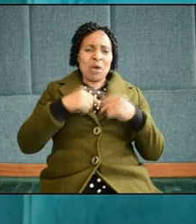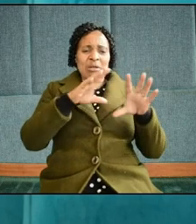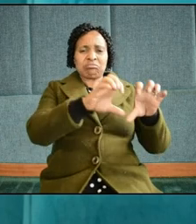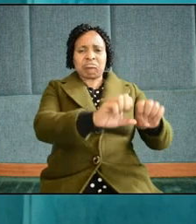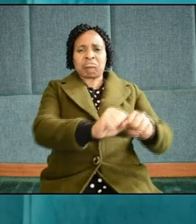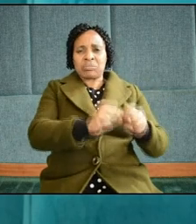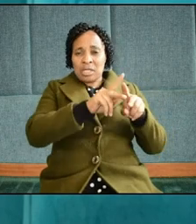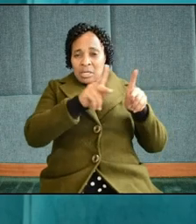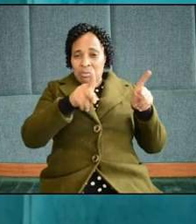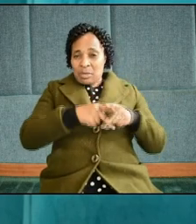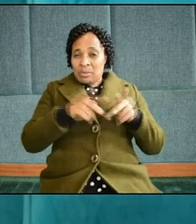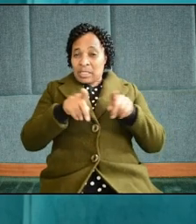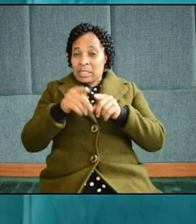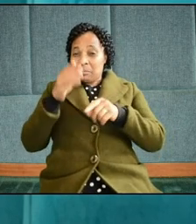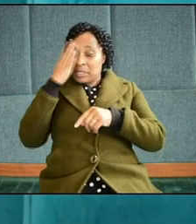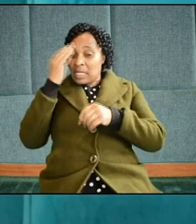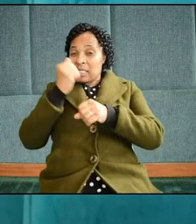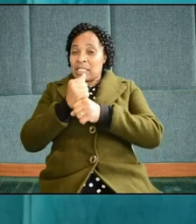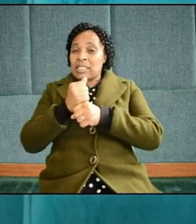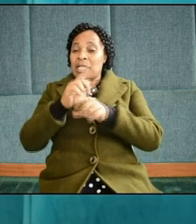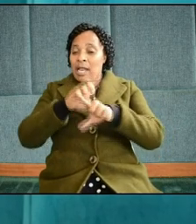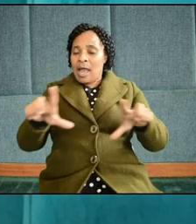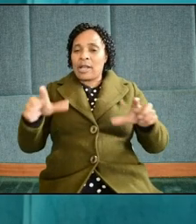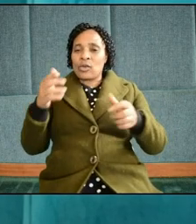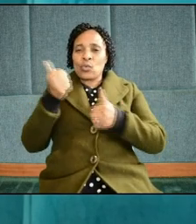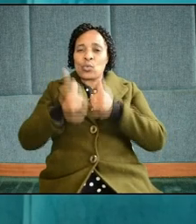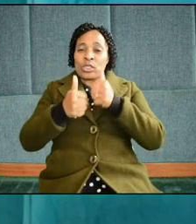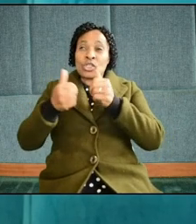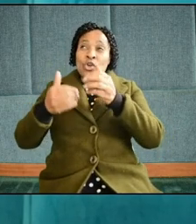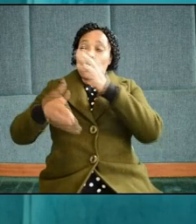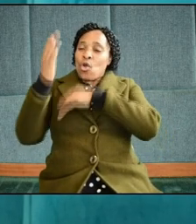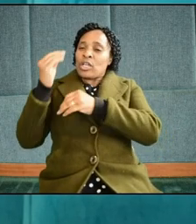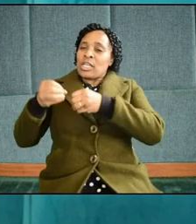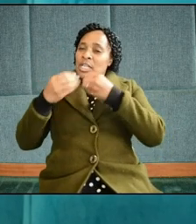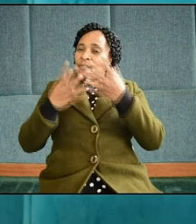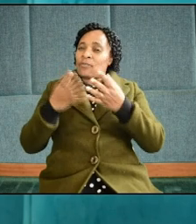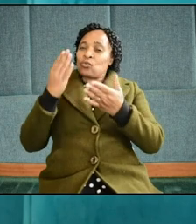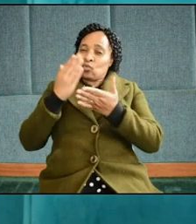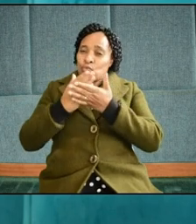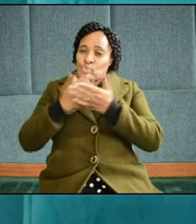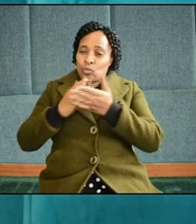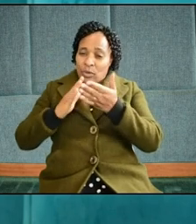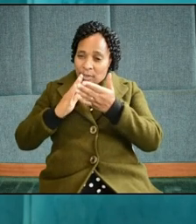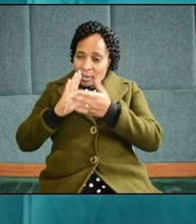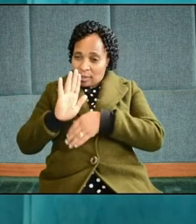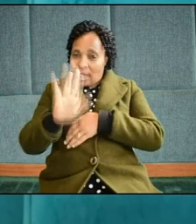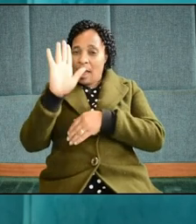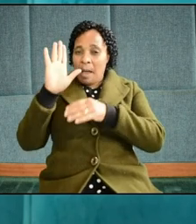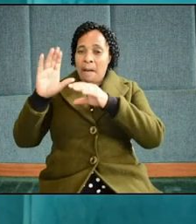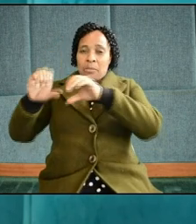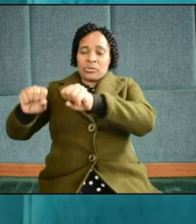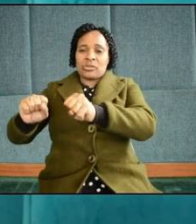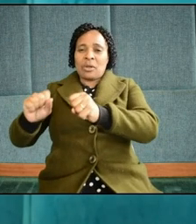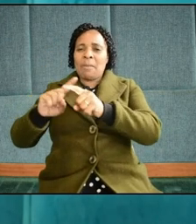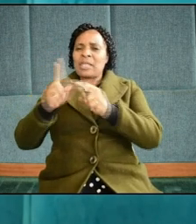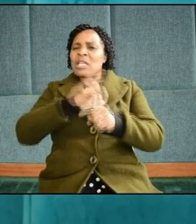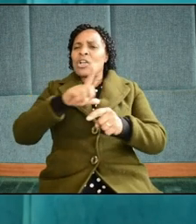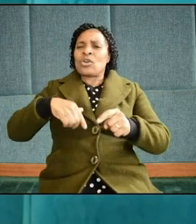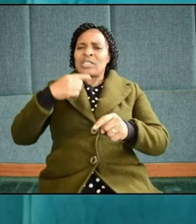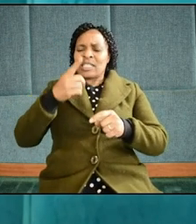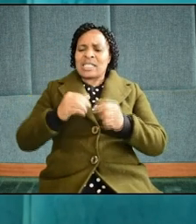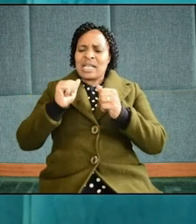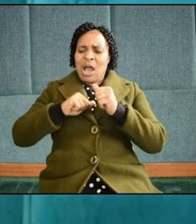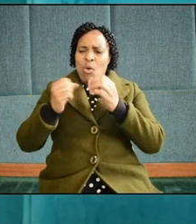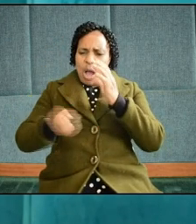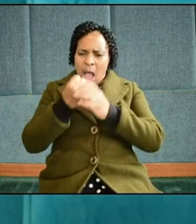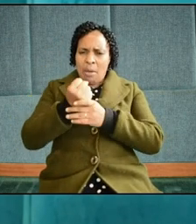place, just as Israel did in the land that the Lord gave them as their possession. And the Lord said, now get up and cross the